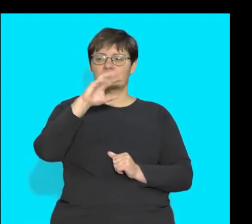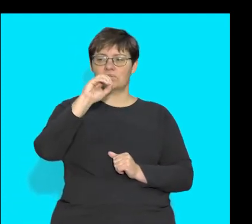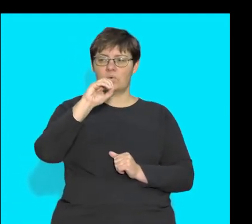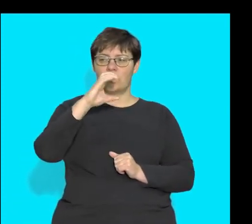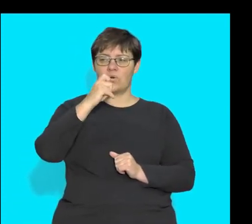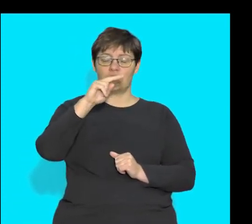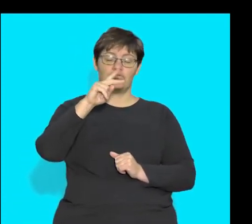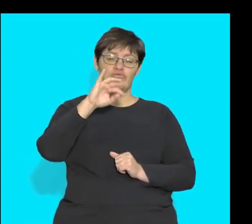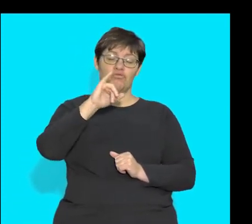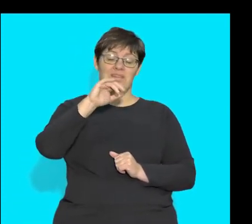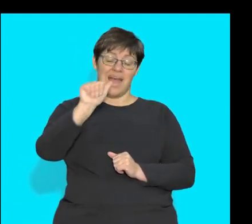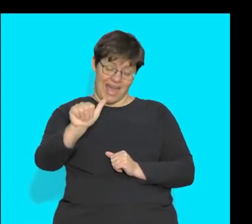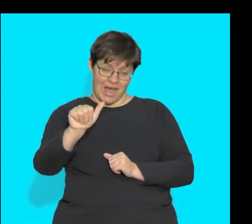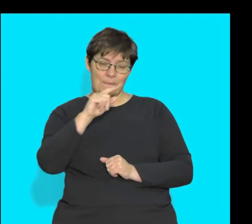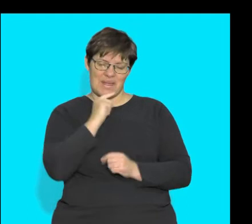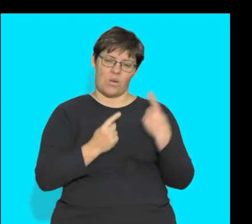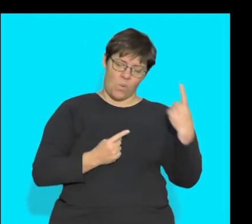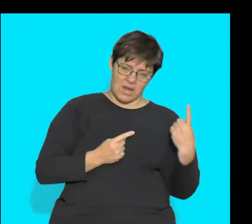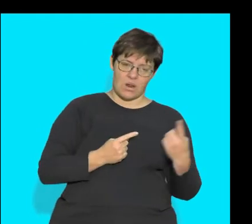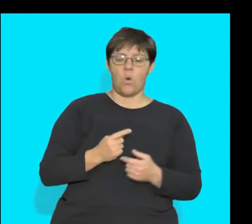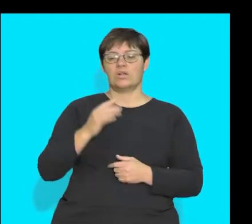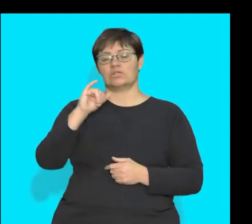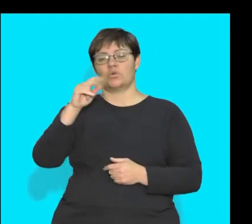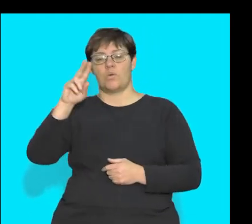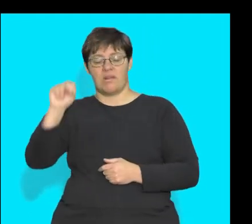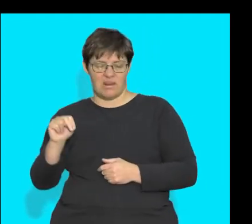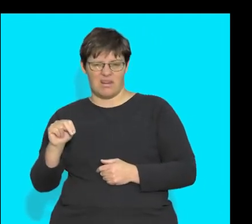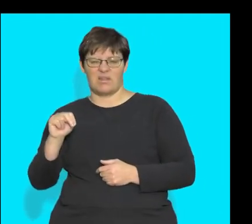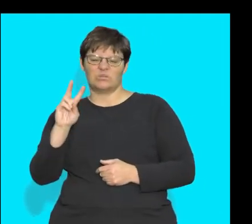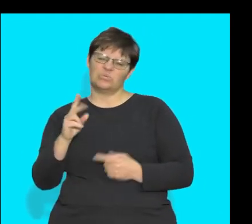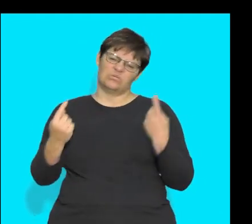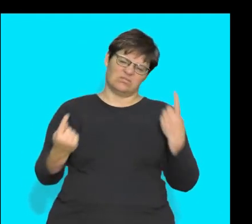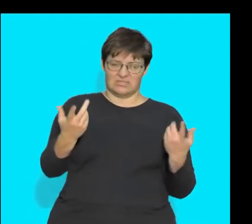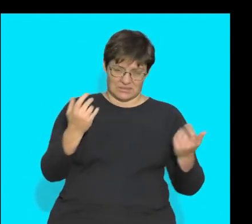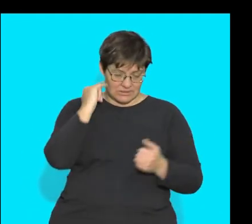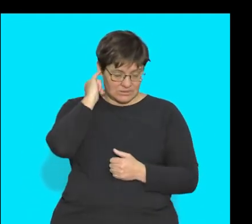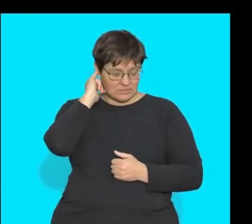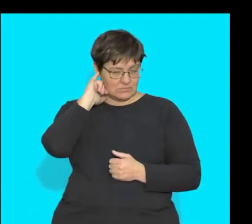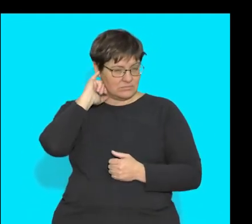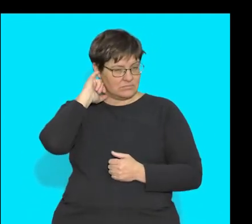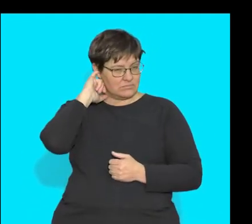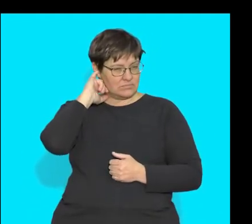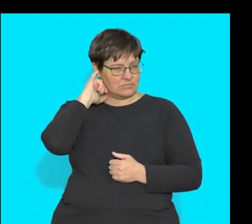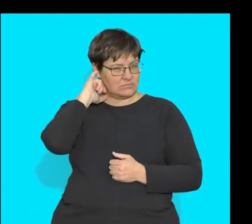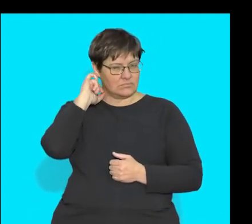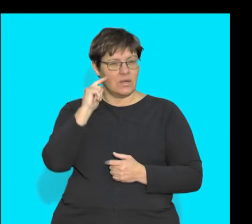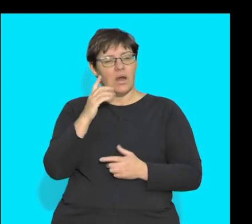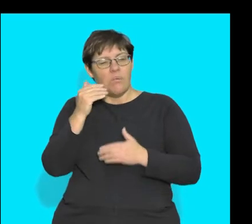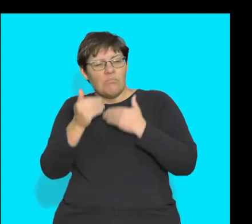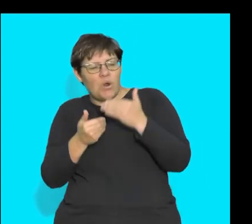a singular and plural. You can write either. It is not a problem at all. State